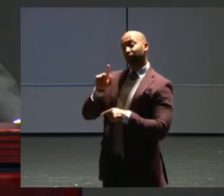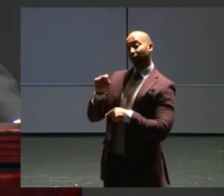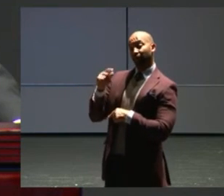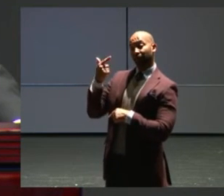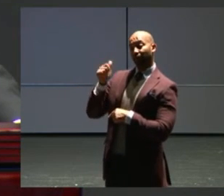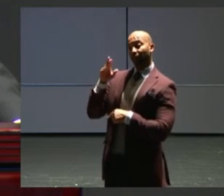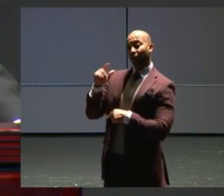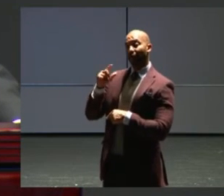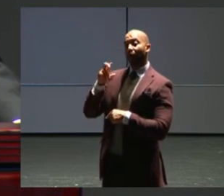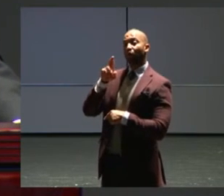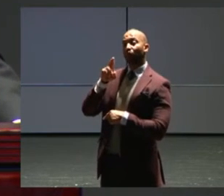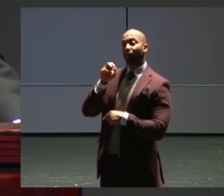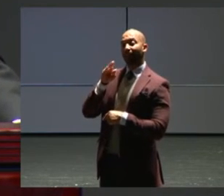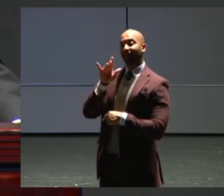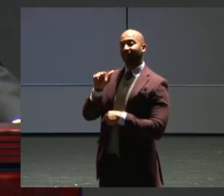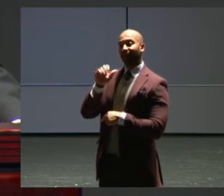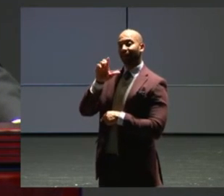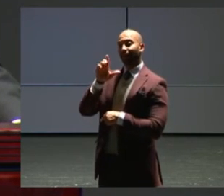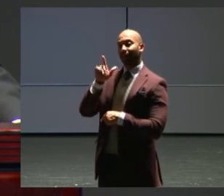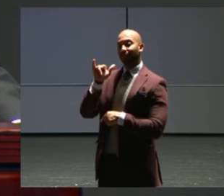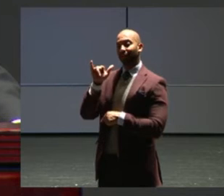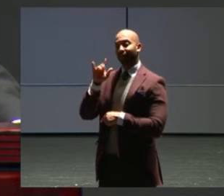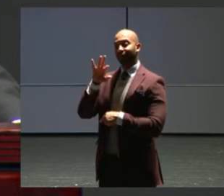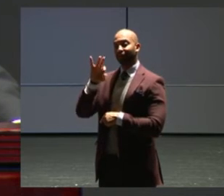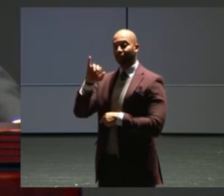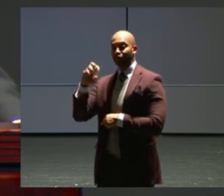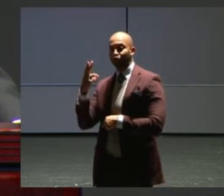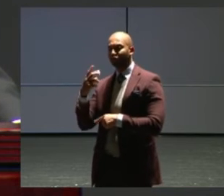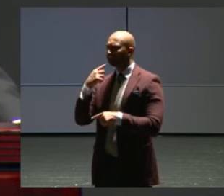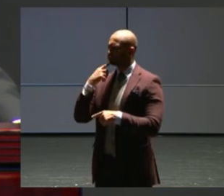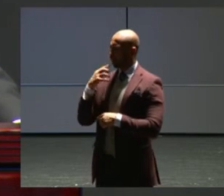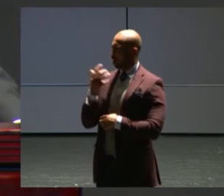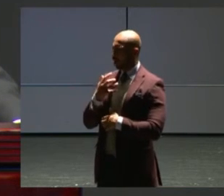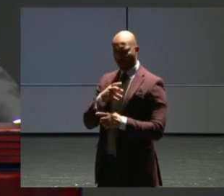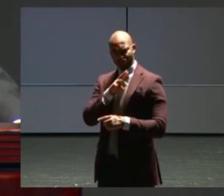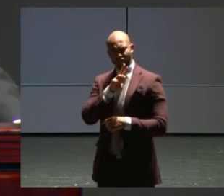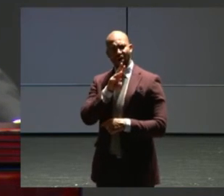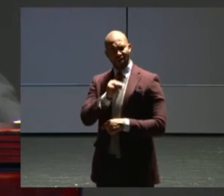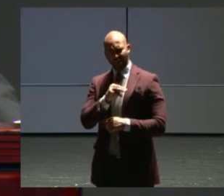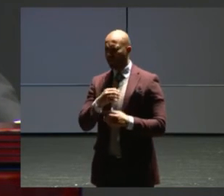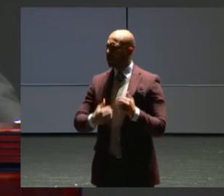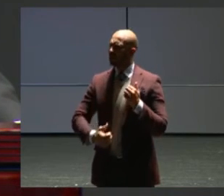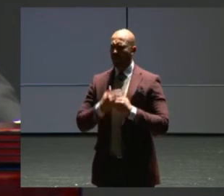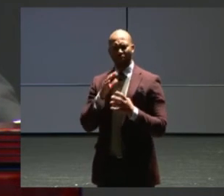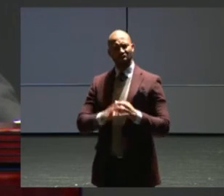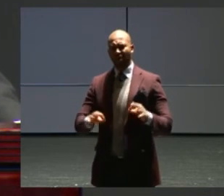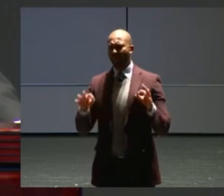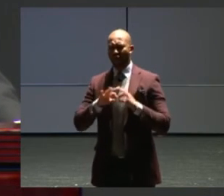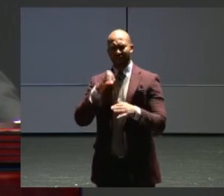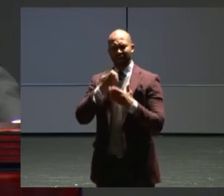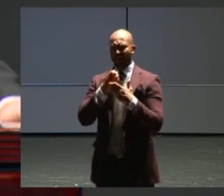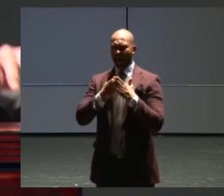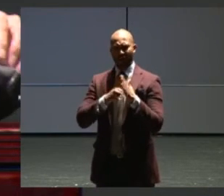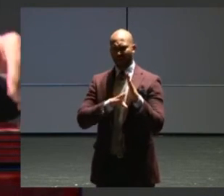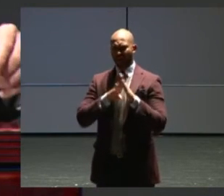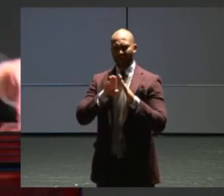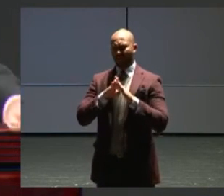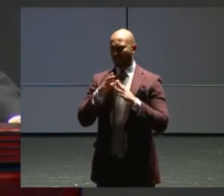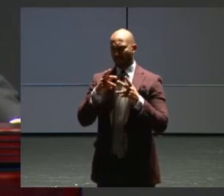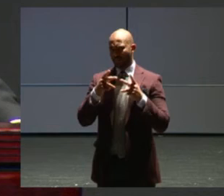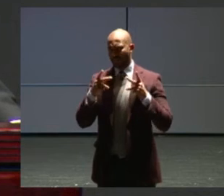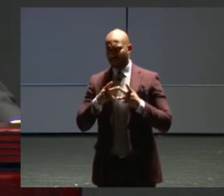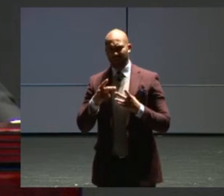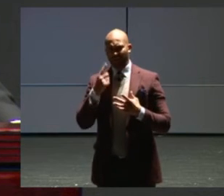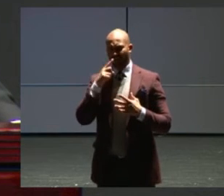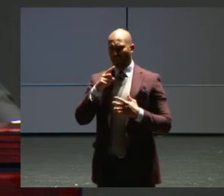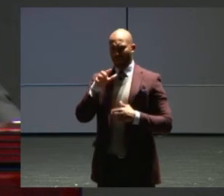Rebecca Clayfish, at that meeting in her public address, singled out UWM as one of the most important economic drivers and important